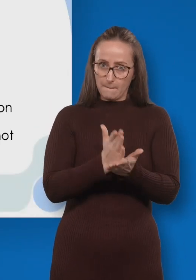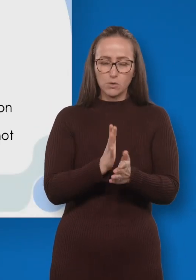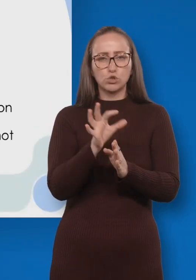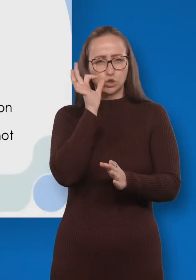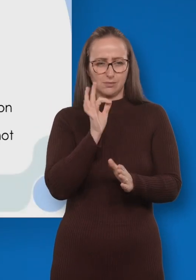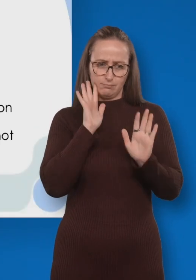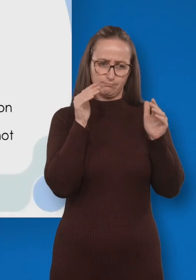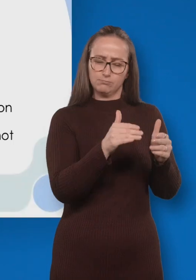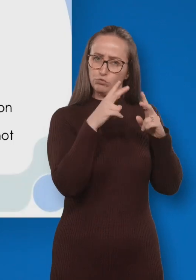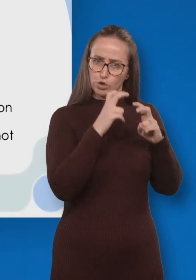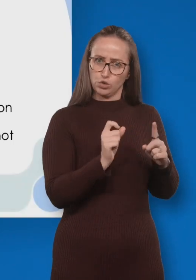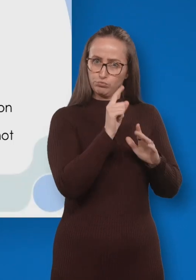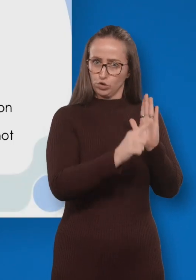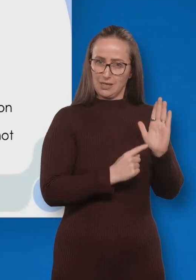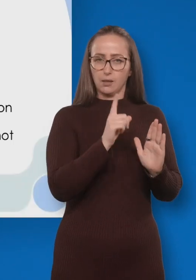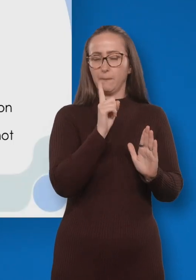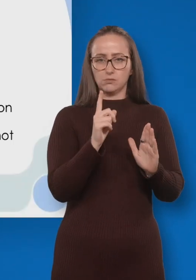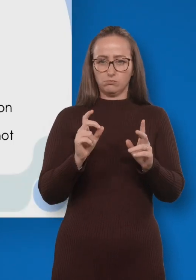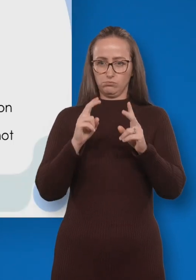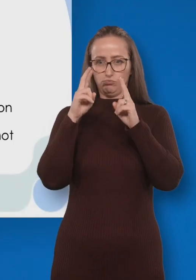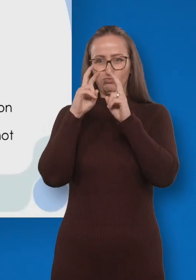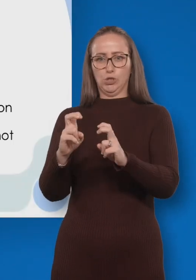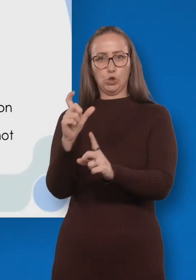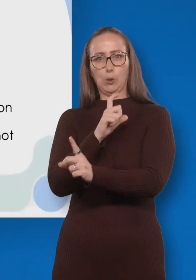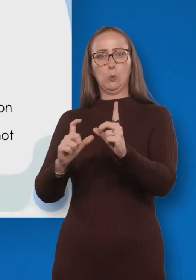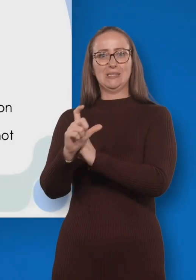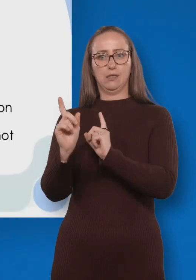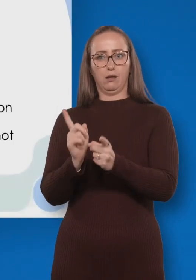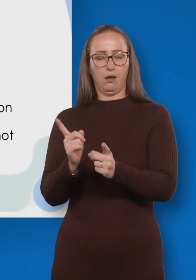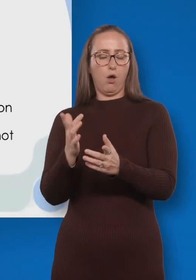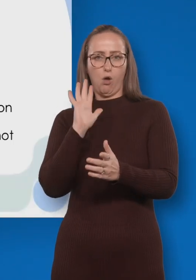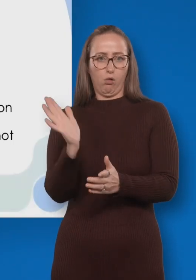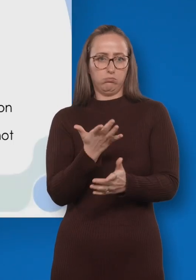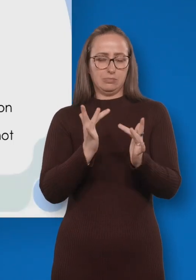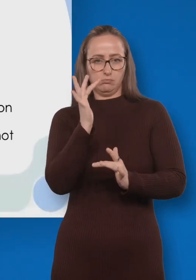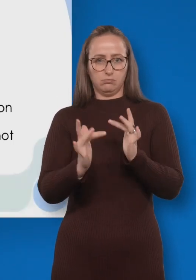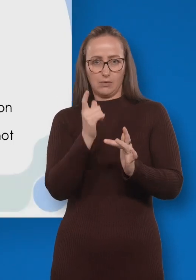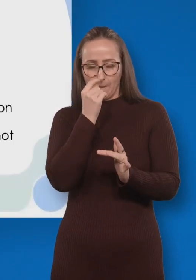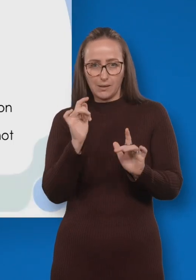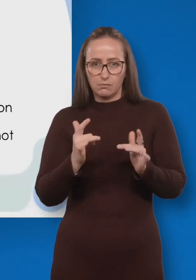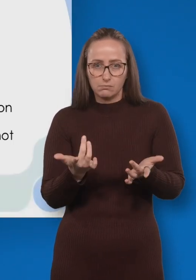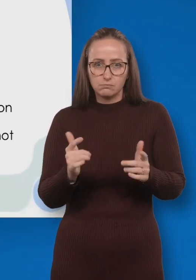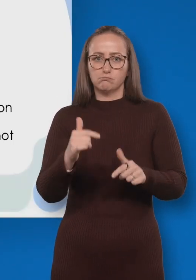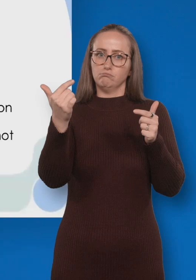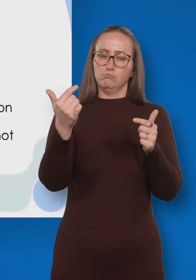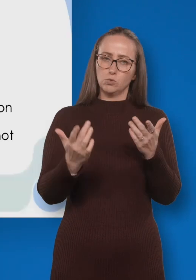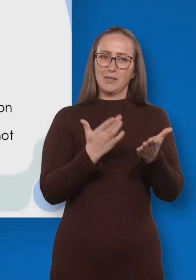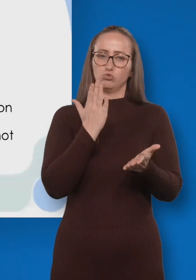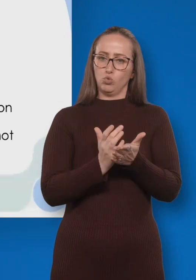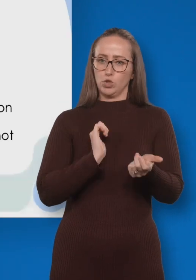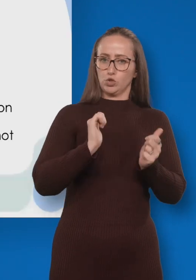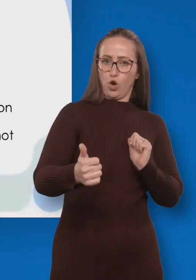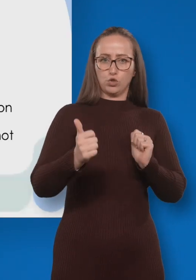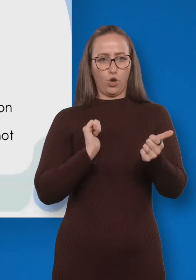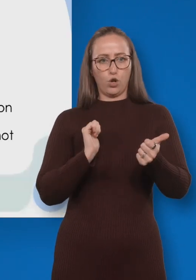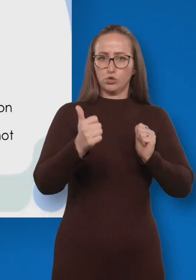projects. This is just working in the research ecosystem generally. Thinking about meeting etiquette. How do you ensure turn taking is smooth? How do